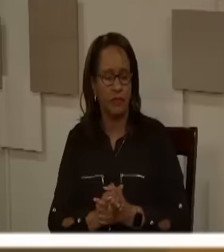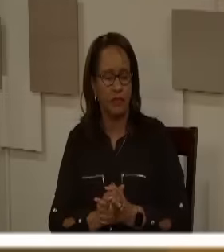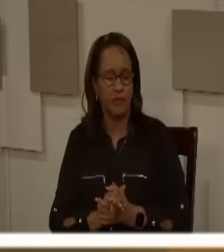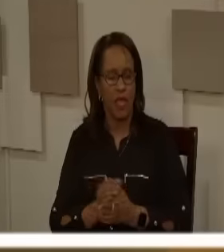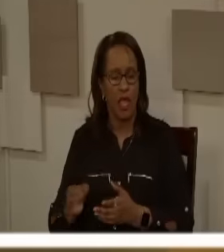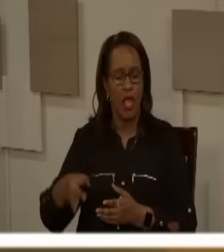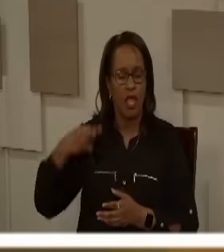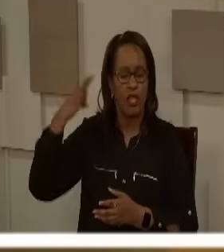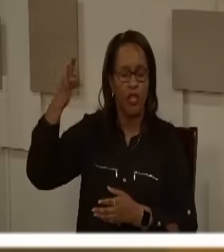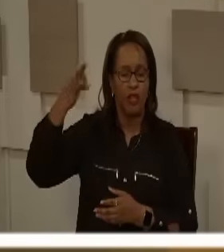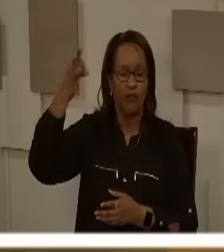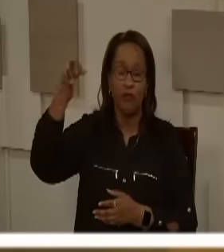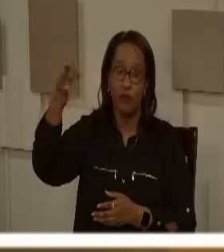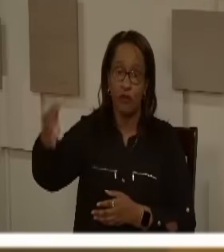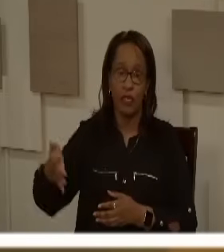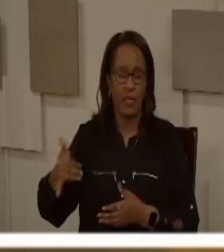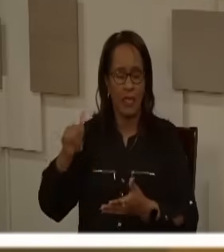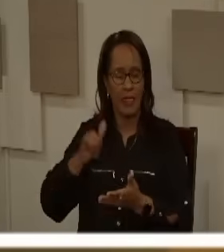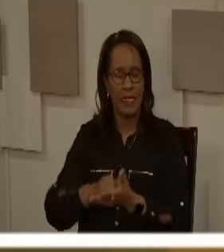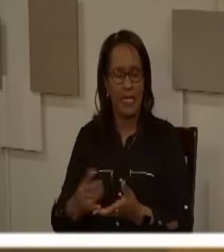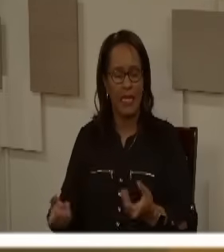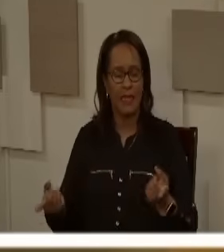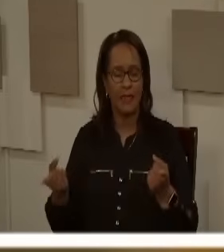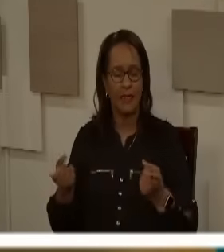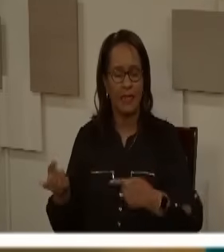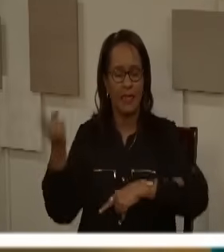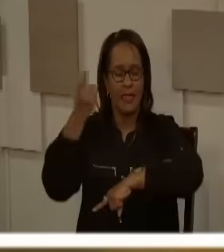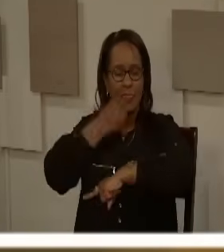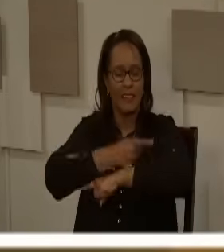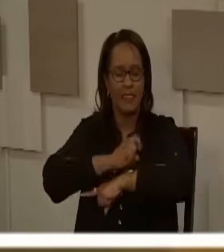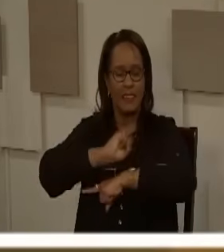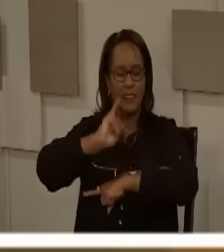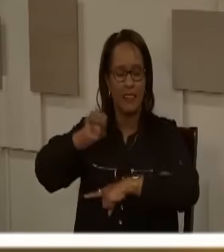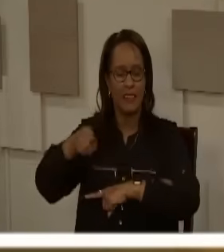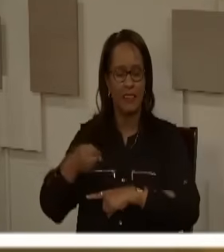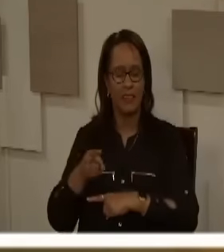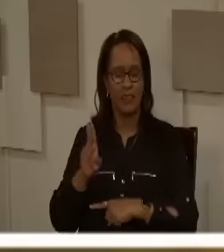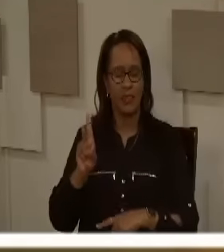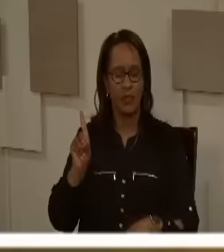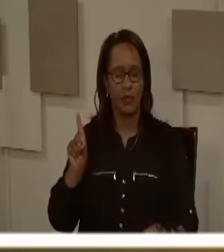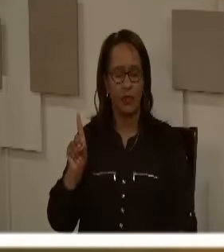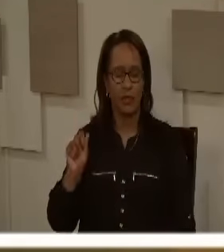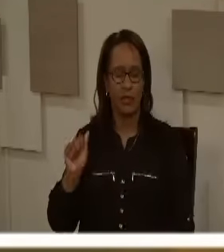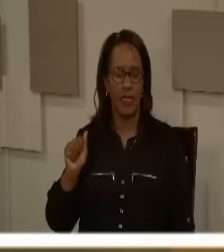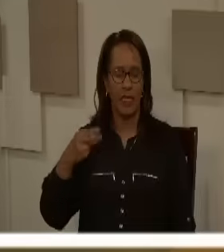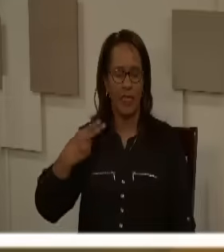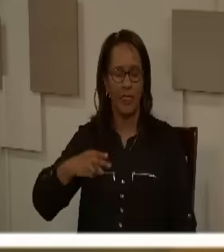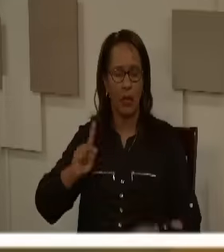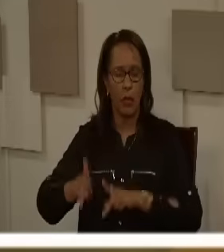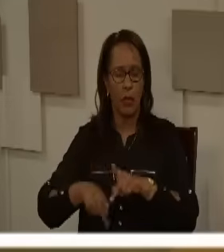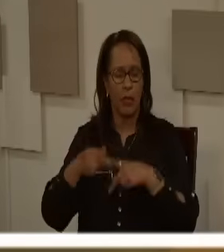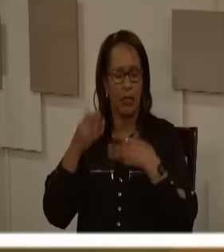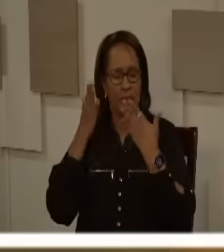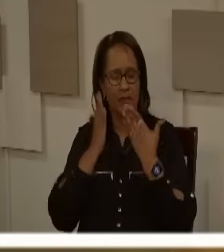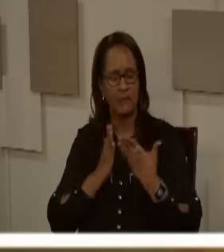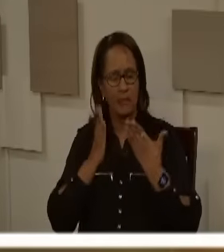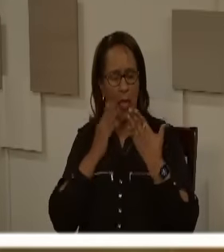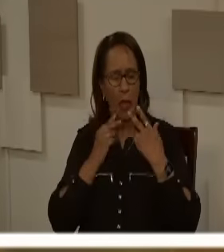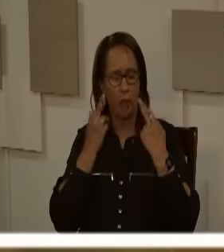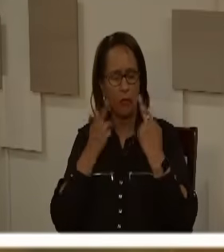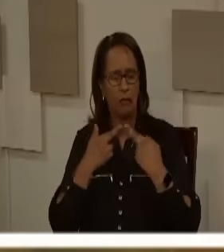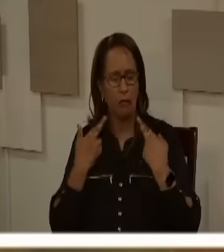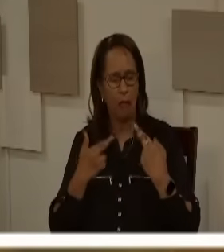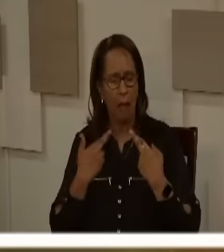when that day comes, the fountain will open for the house of David and for the citizens of